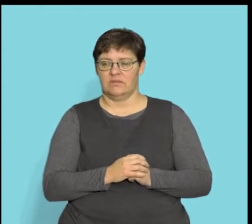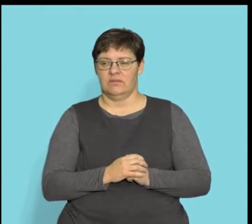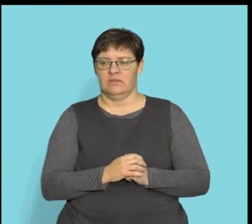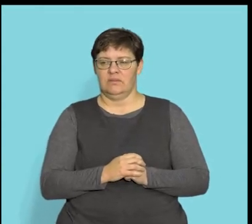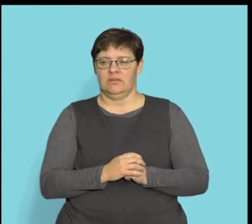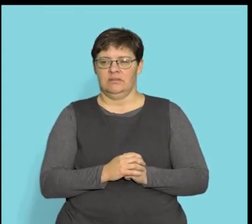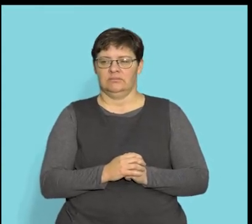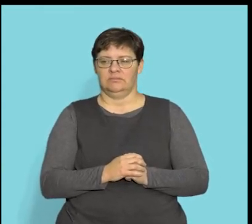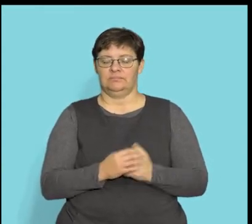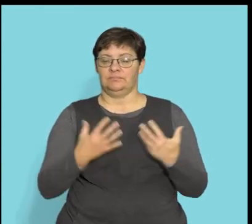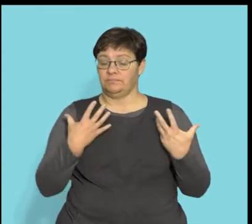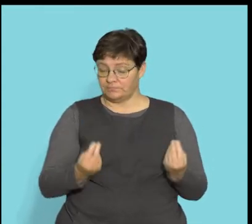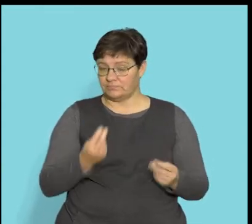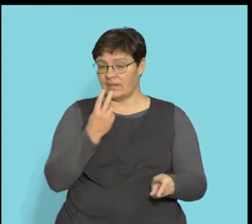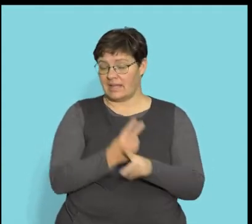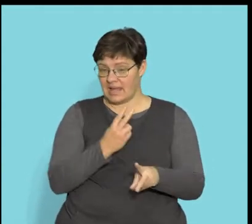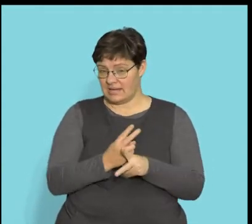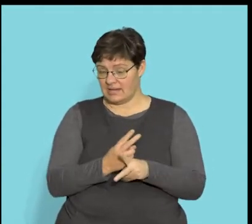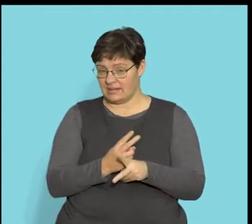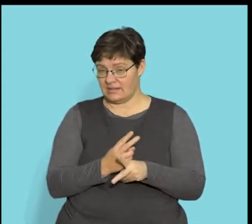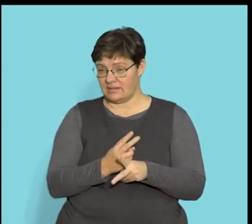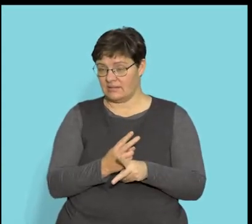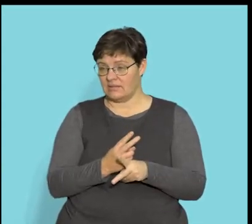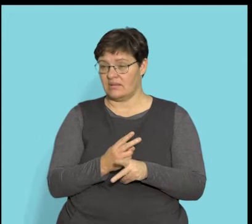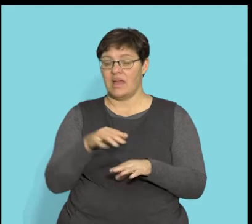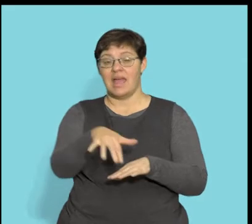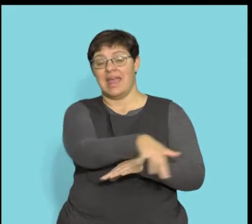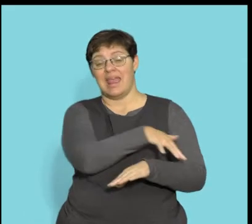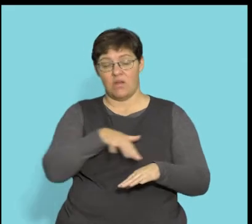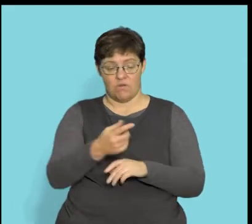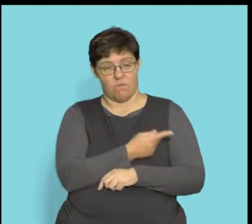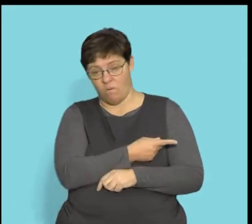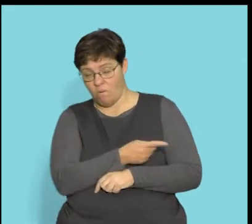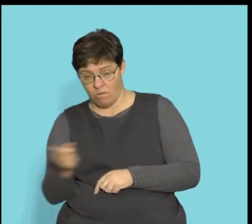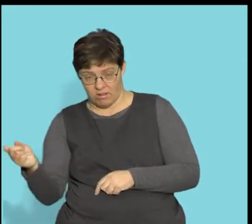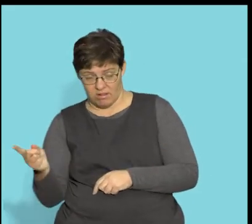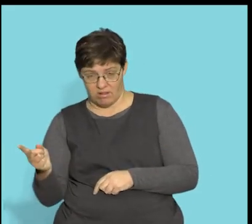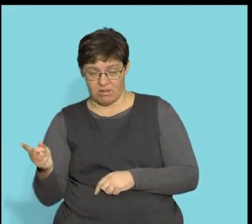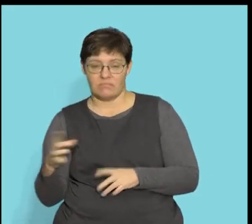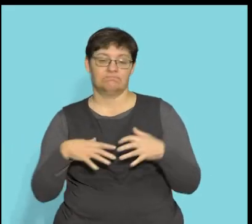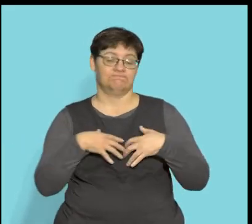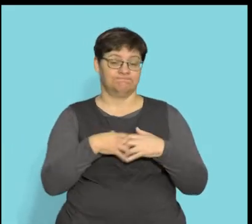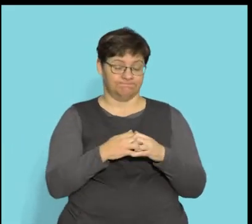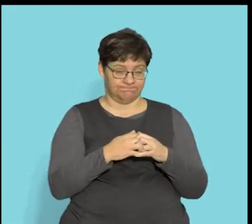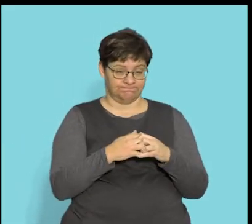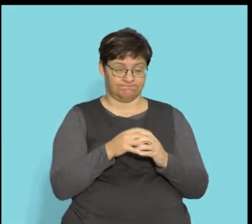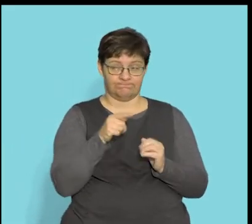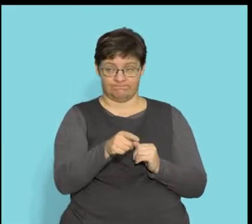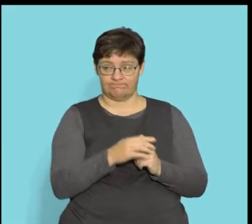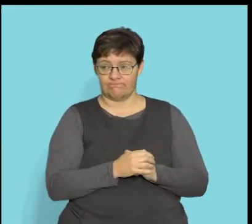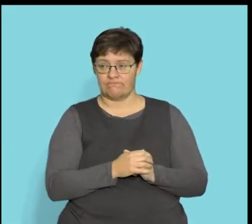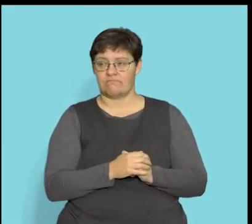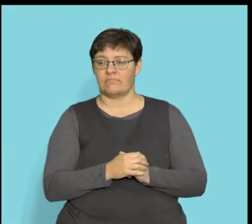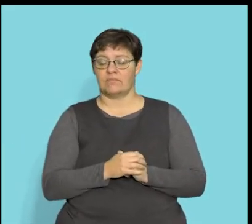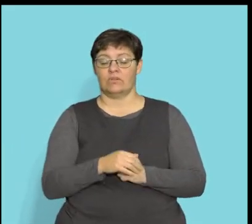So we again need to take the area of all of the different rectangles that make up this particular prism.